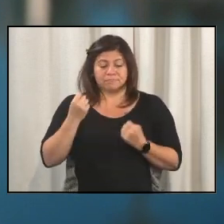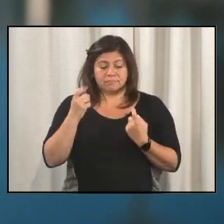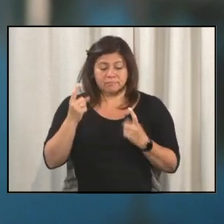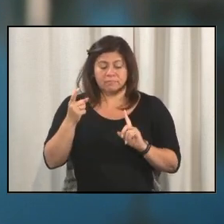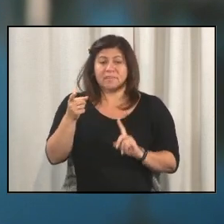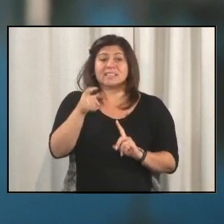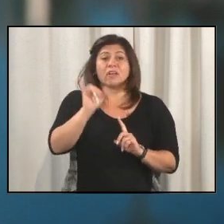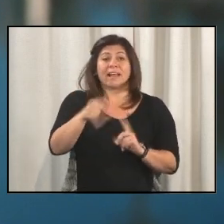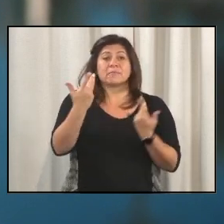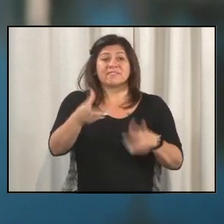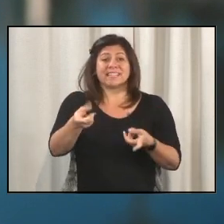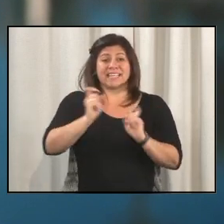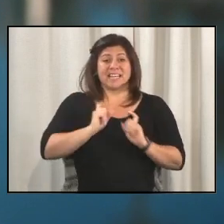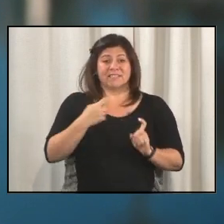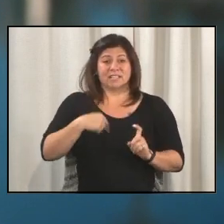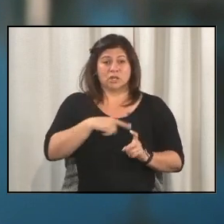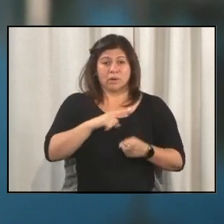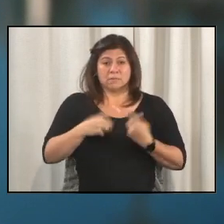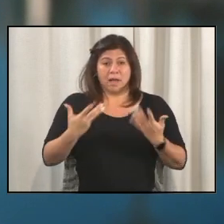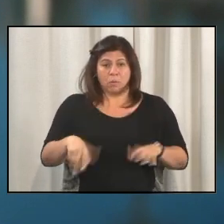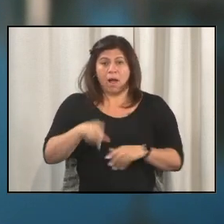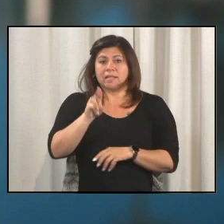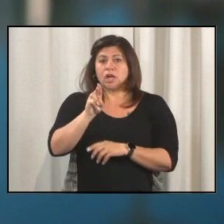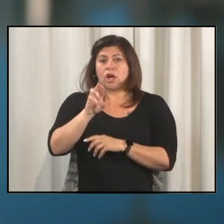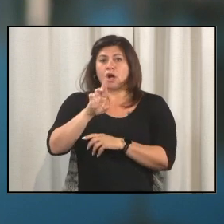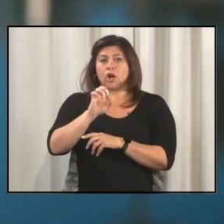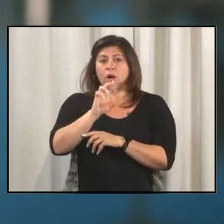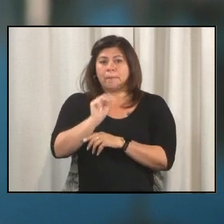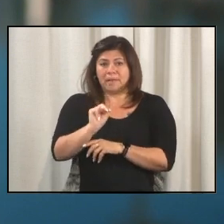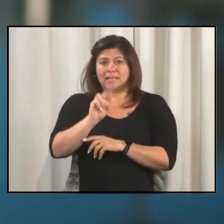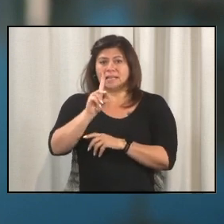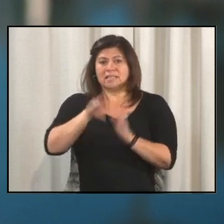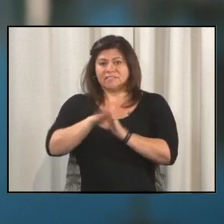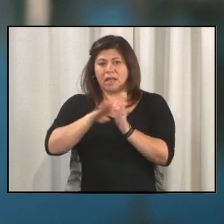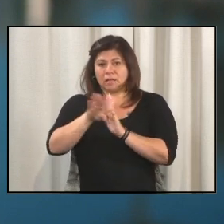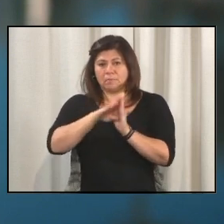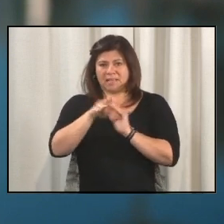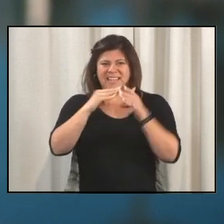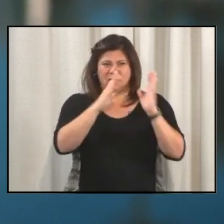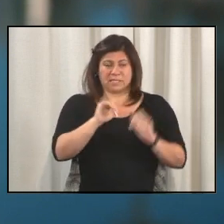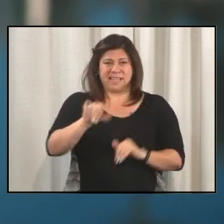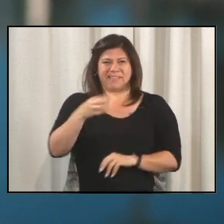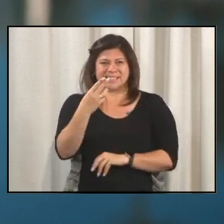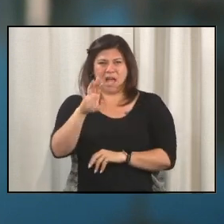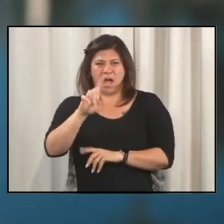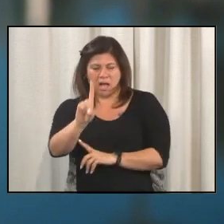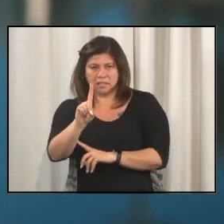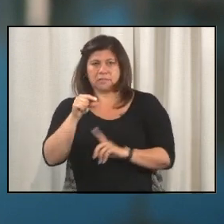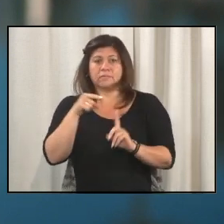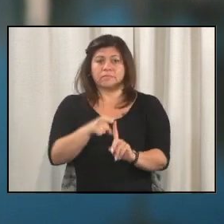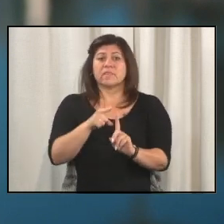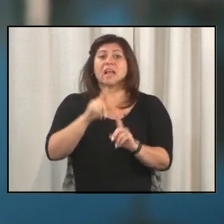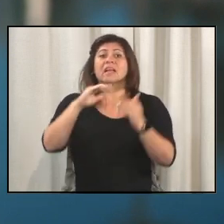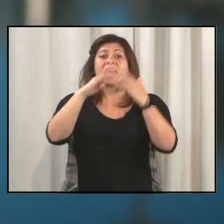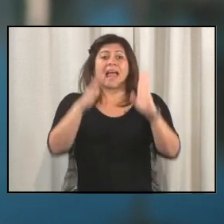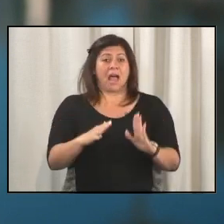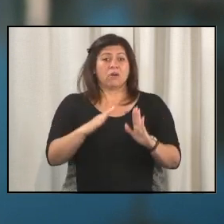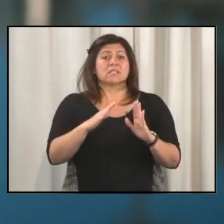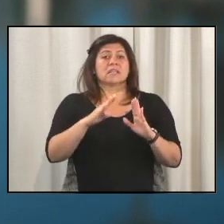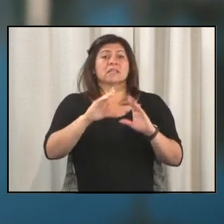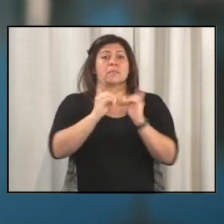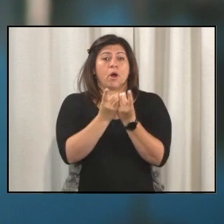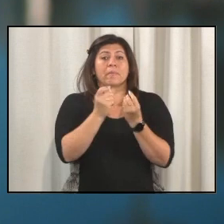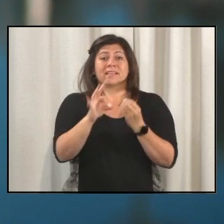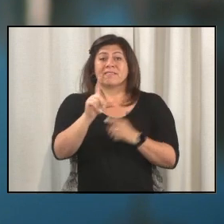U.S. Department of Housing and Urban Development, HUD. The Housing Authority of Long Beach is one of only